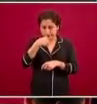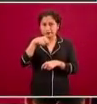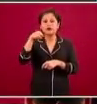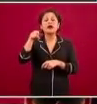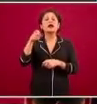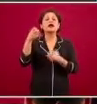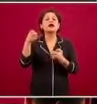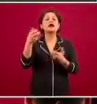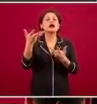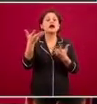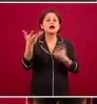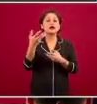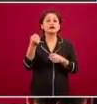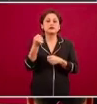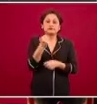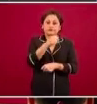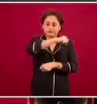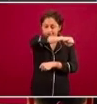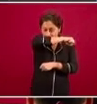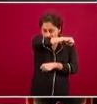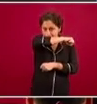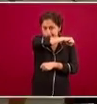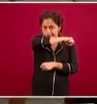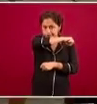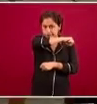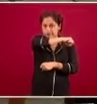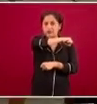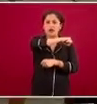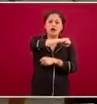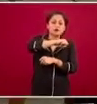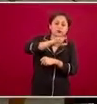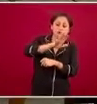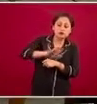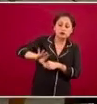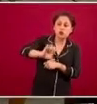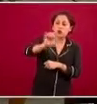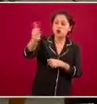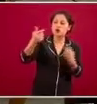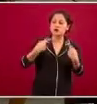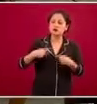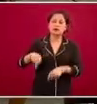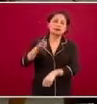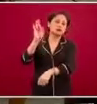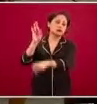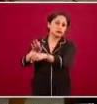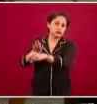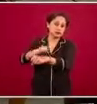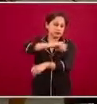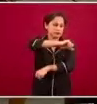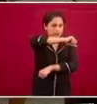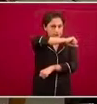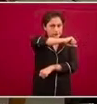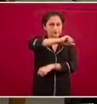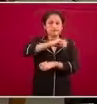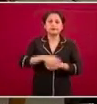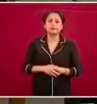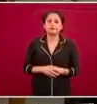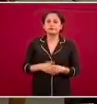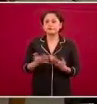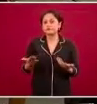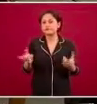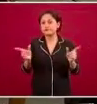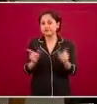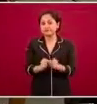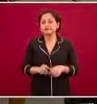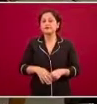because this will protect you from the heaviest drops, from the lightest drops that go at 10-meter distance. That's it.